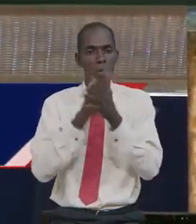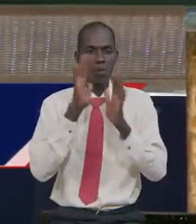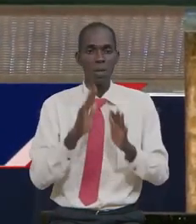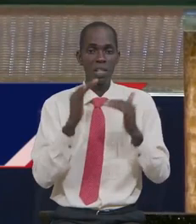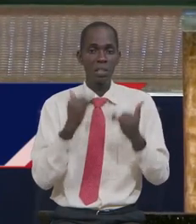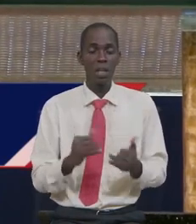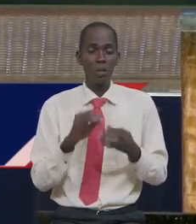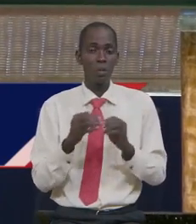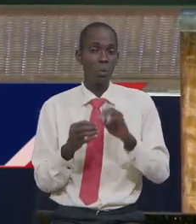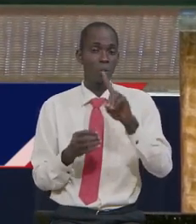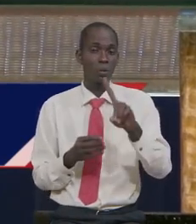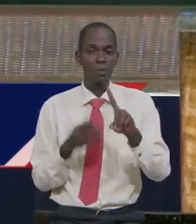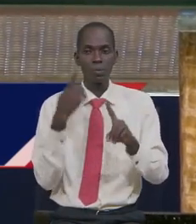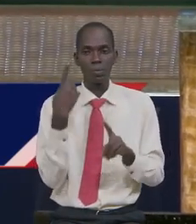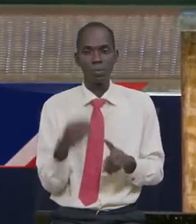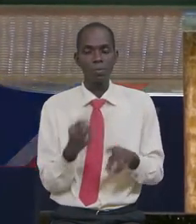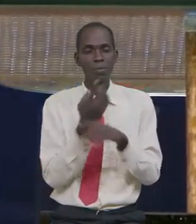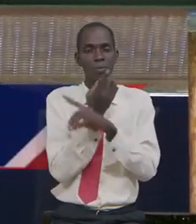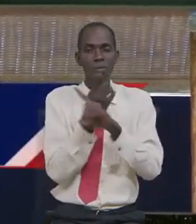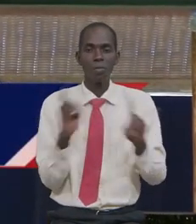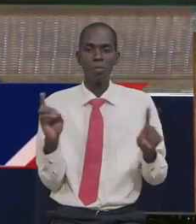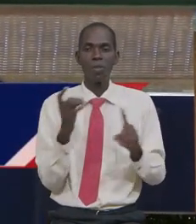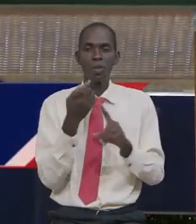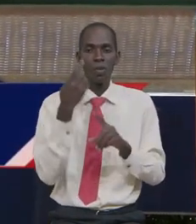one is the deliverance for God's